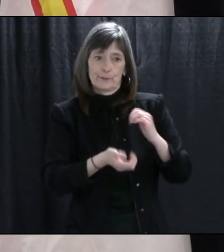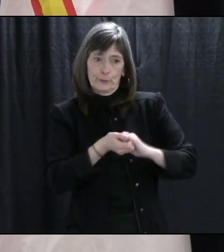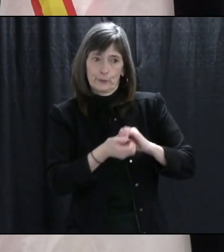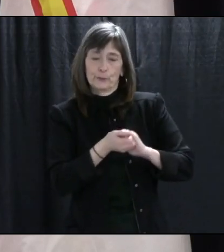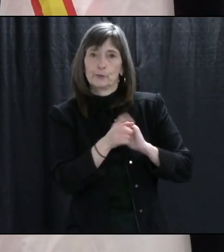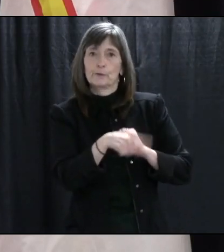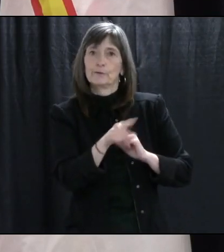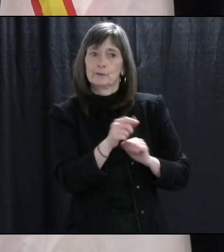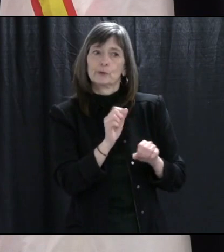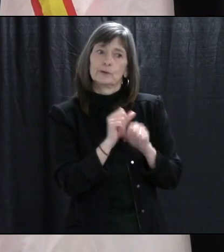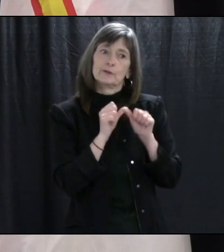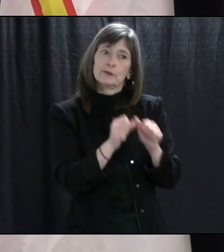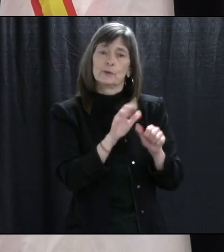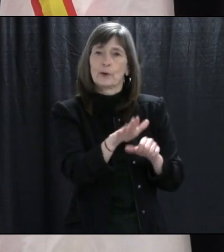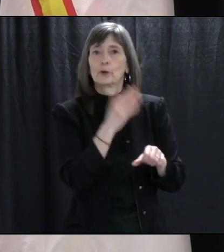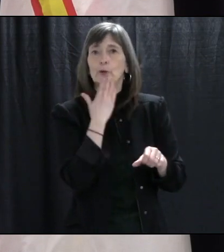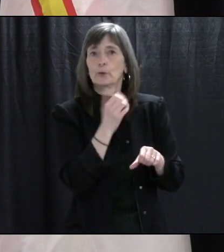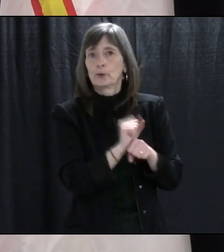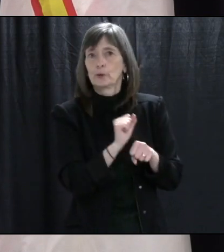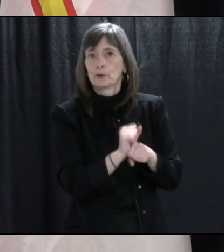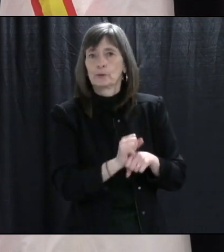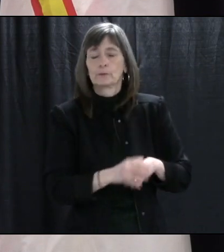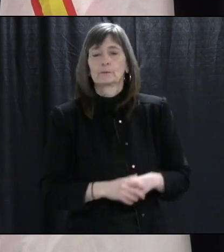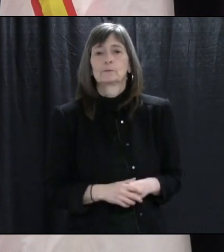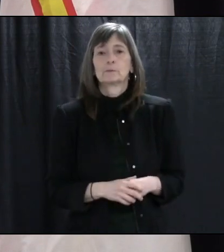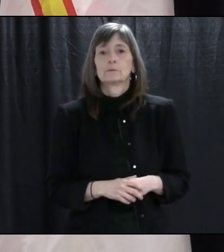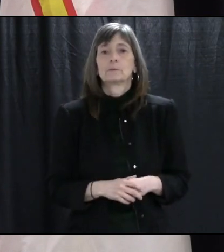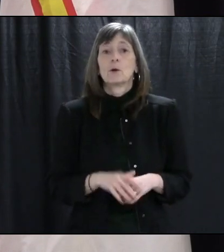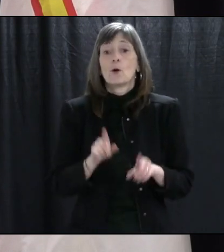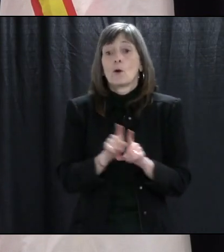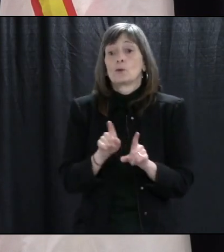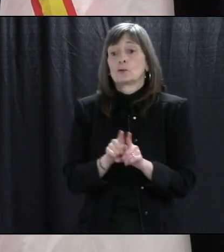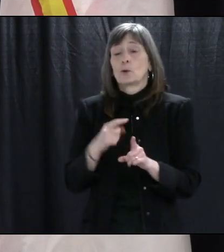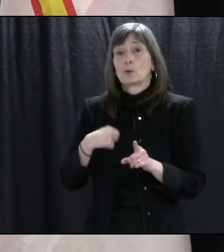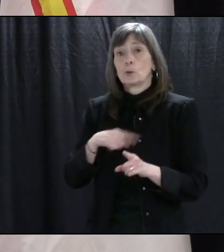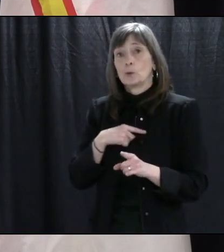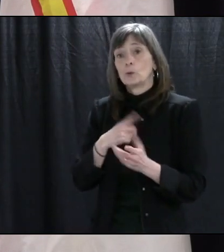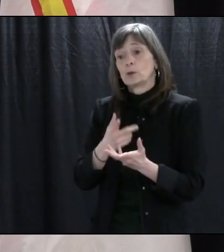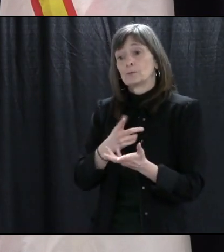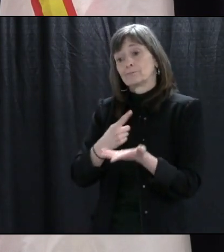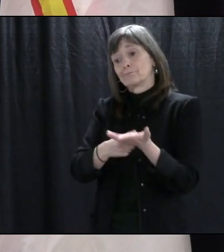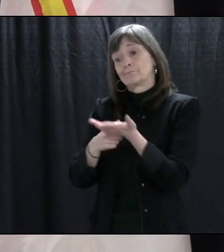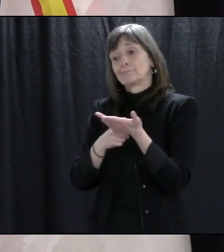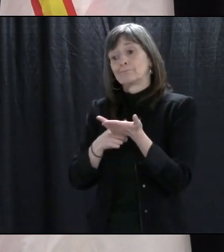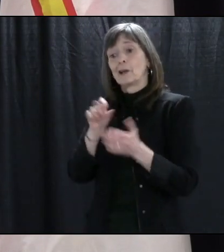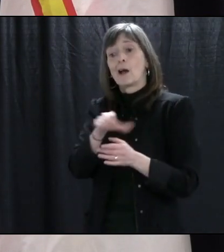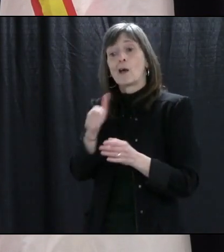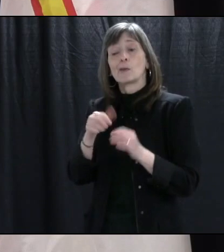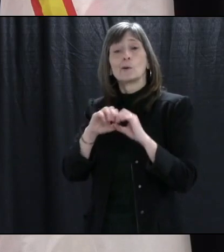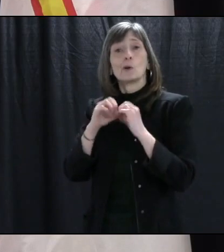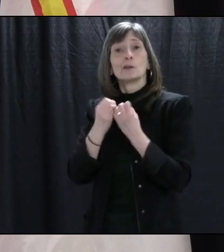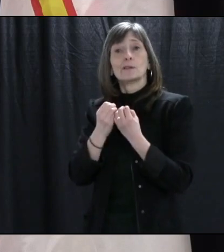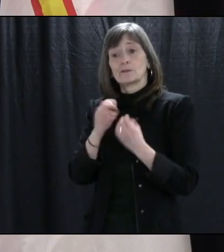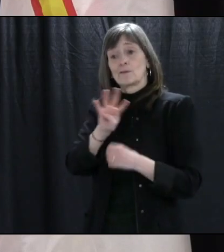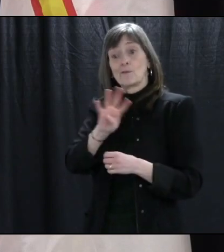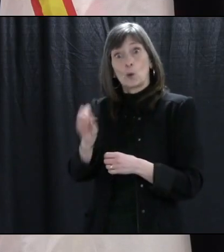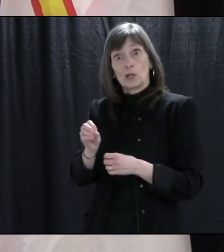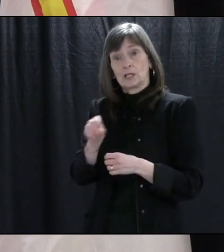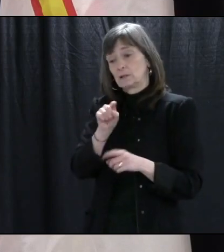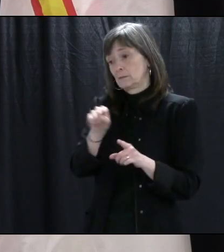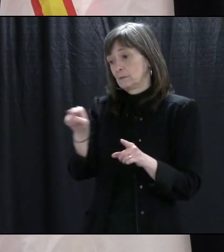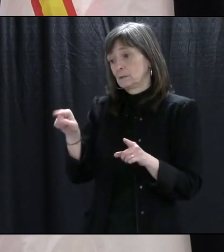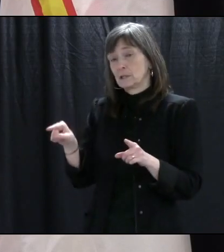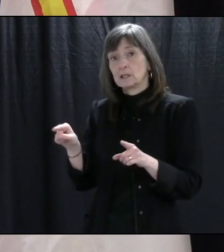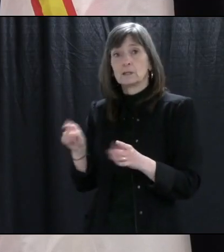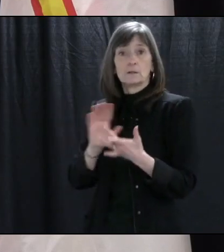basis. In addition of this fund, we're in discussion with over 40 other community groups. So regular